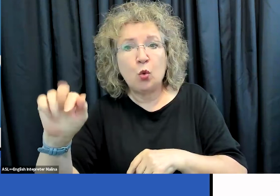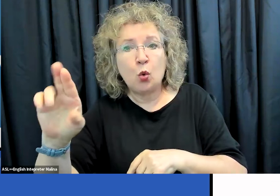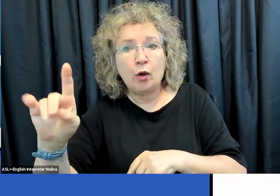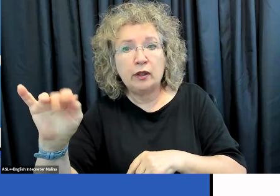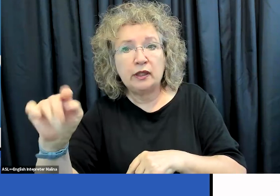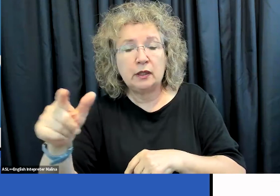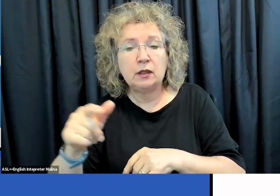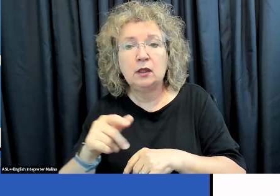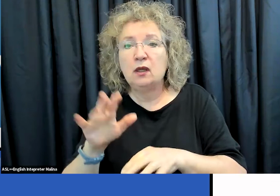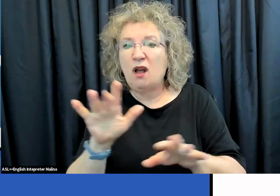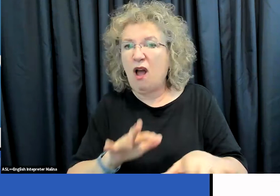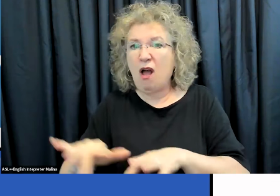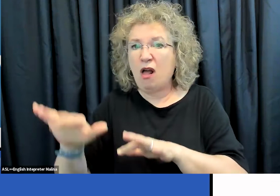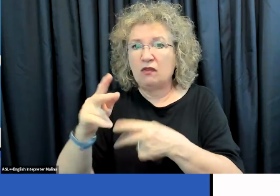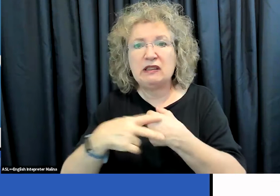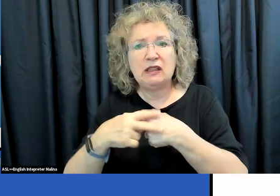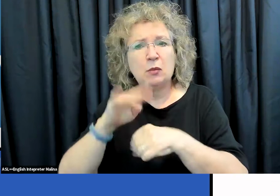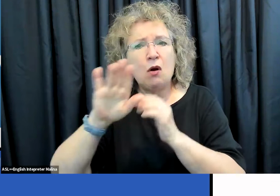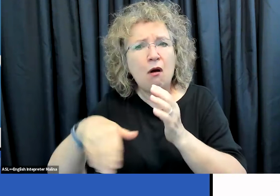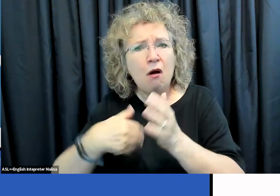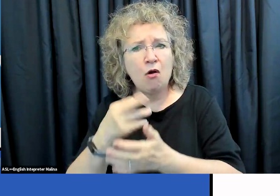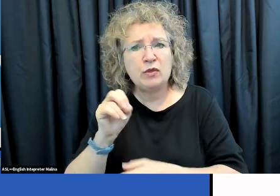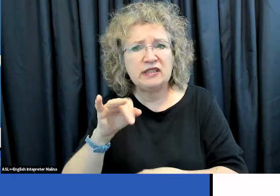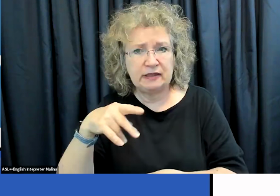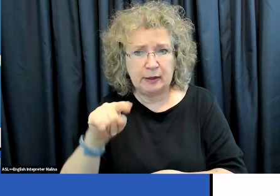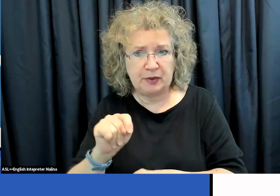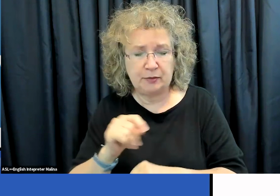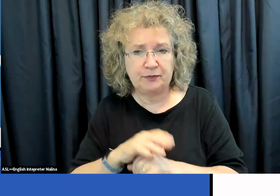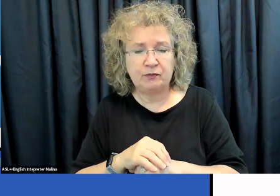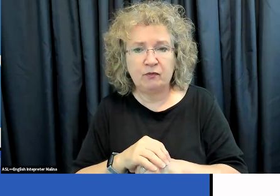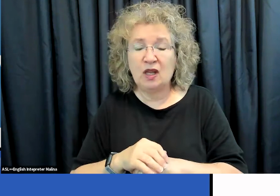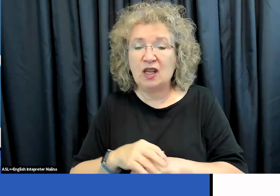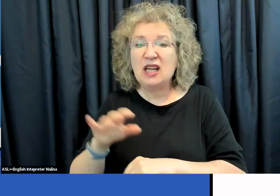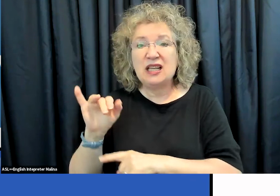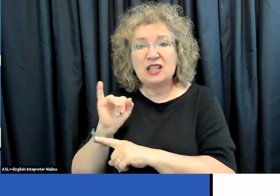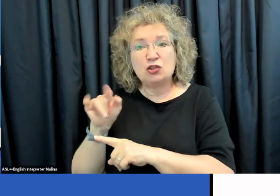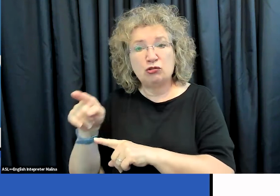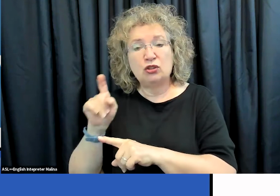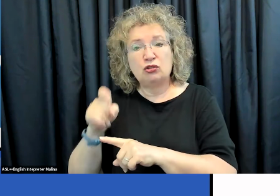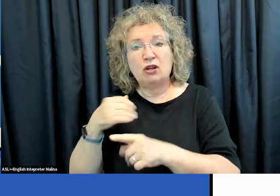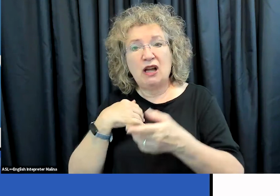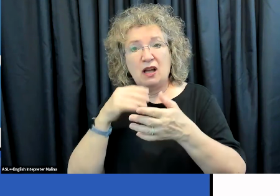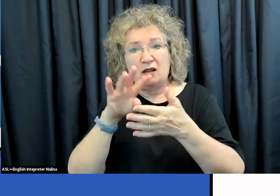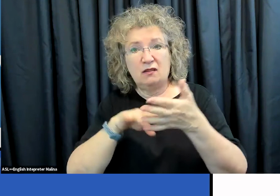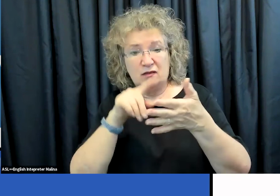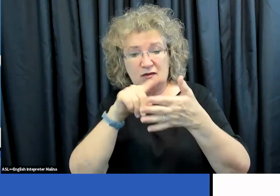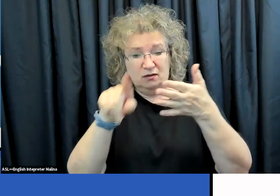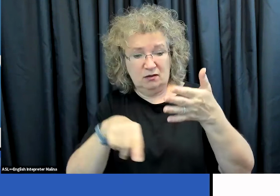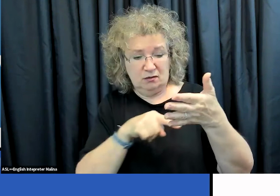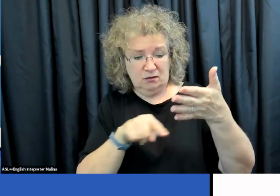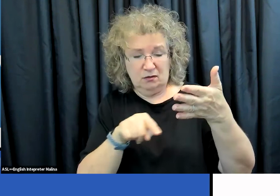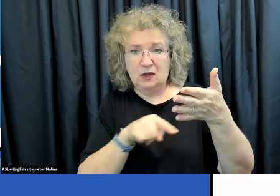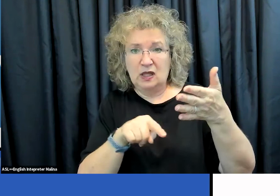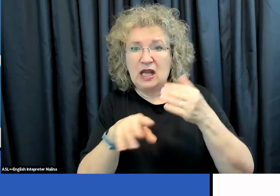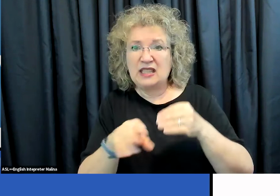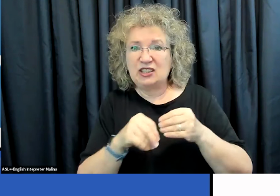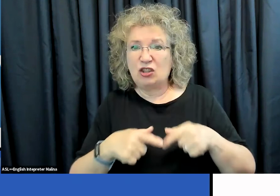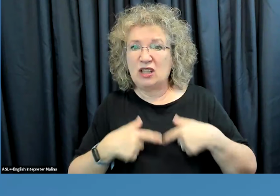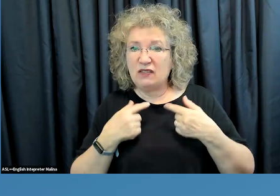expenses portion of your policy should reimburse you for those expenses. So keep those receipts. Next